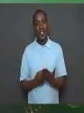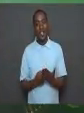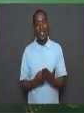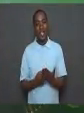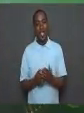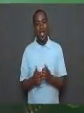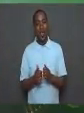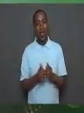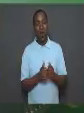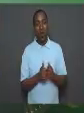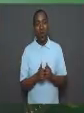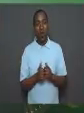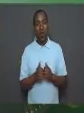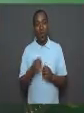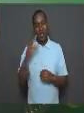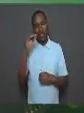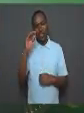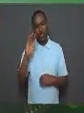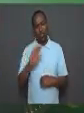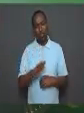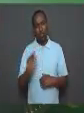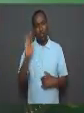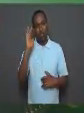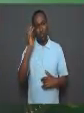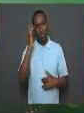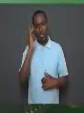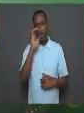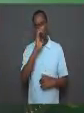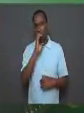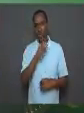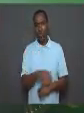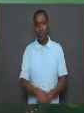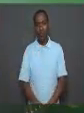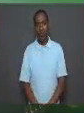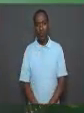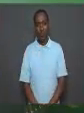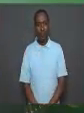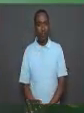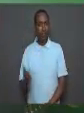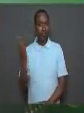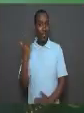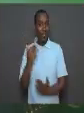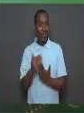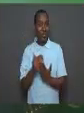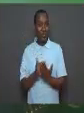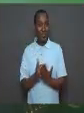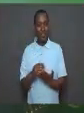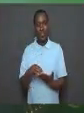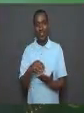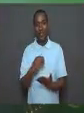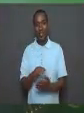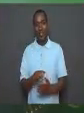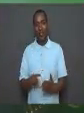common human disease in Ethiopia. In our last lesson, we